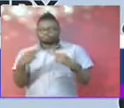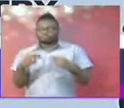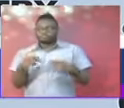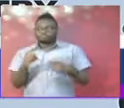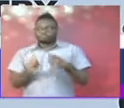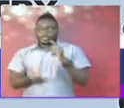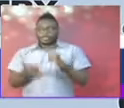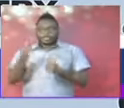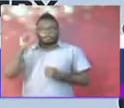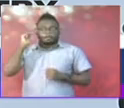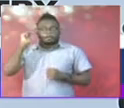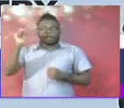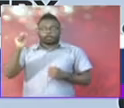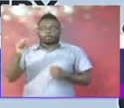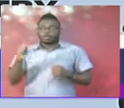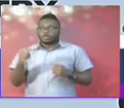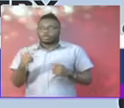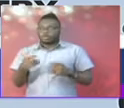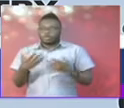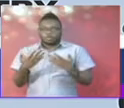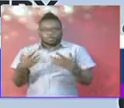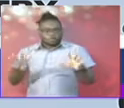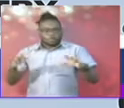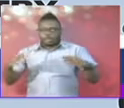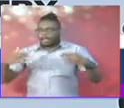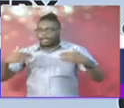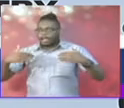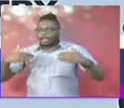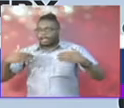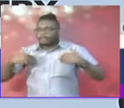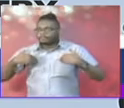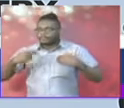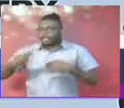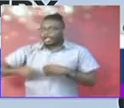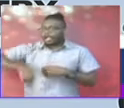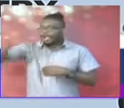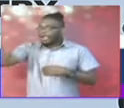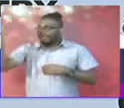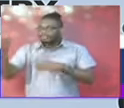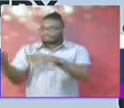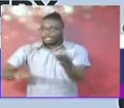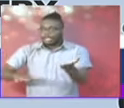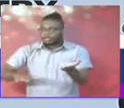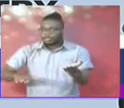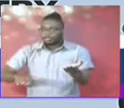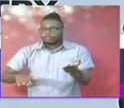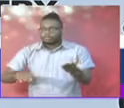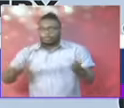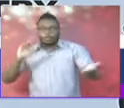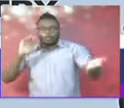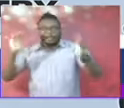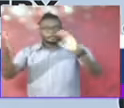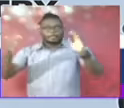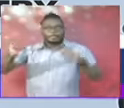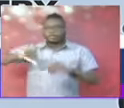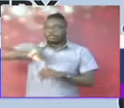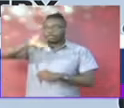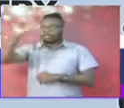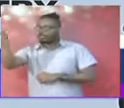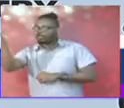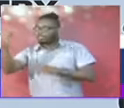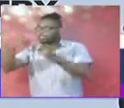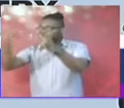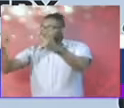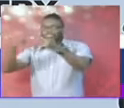have the highest death rate in terms of case fatality rate in the world. It spans all the way from countries that have very